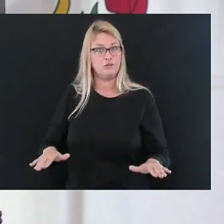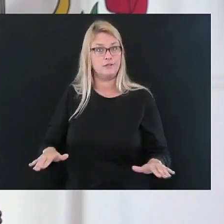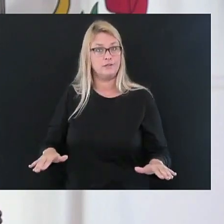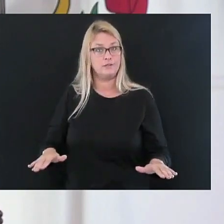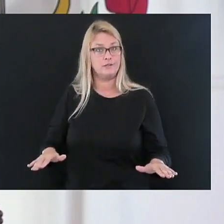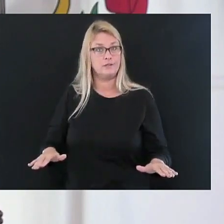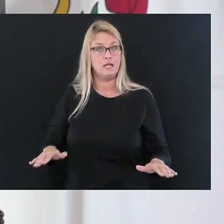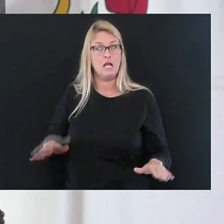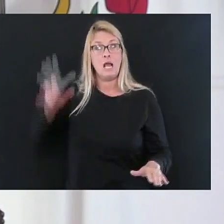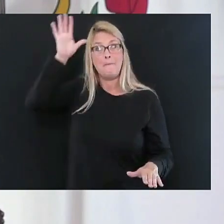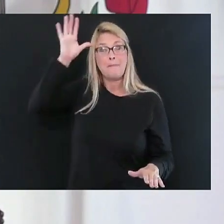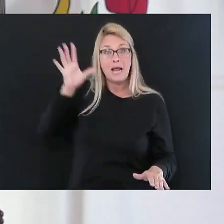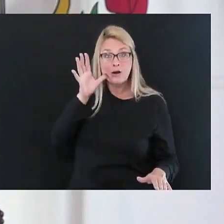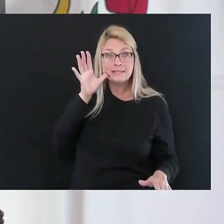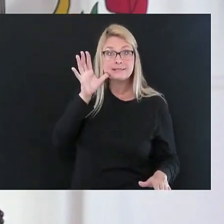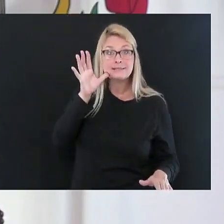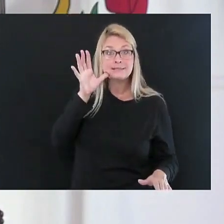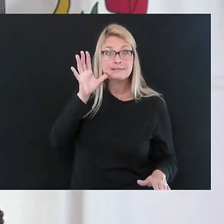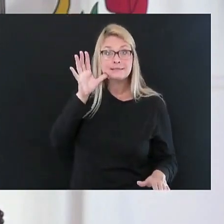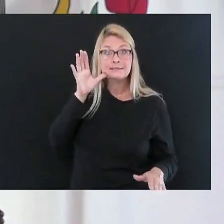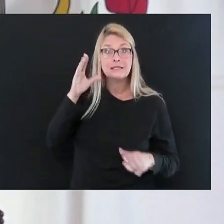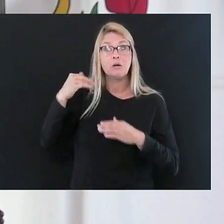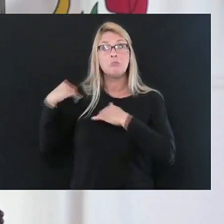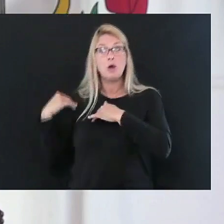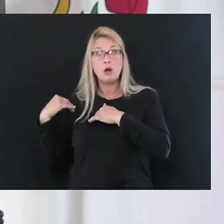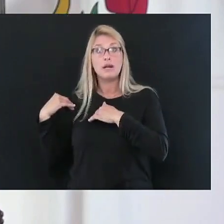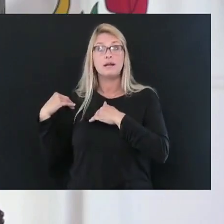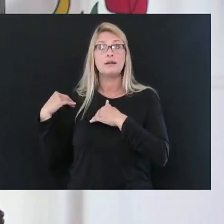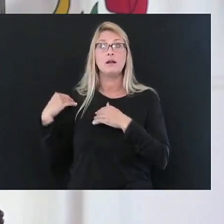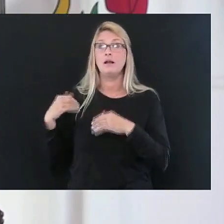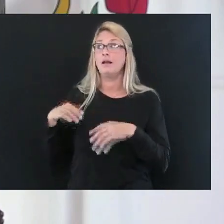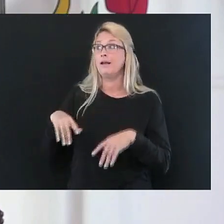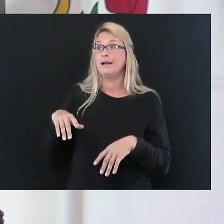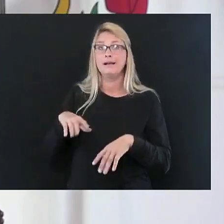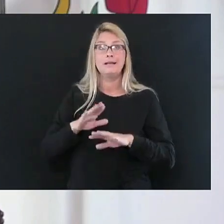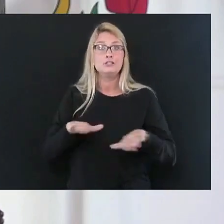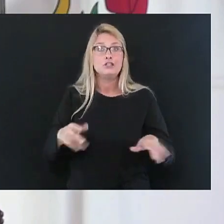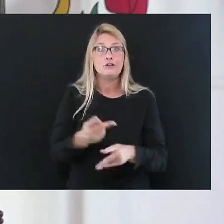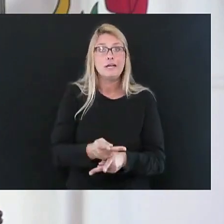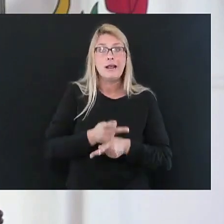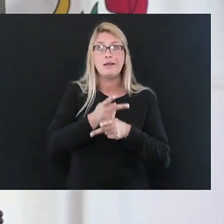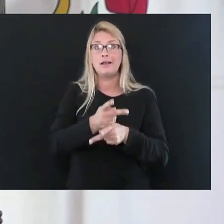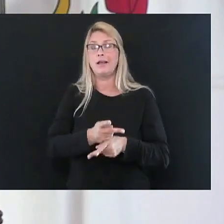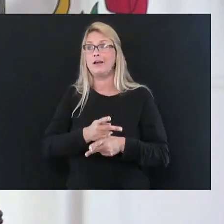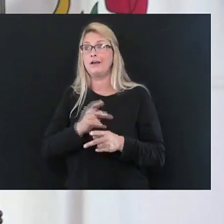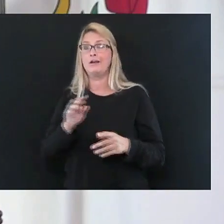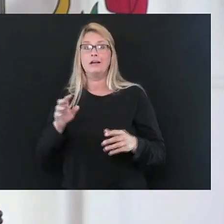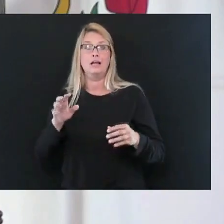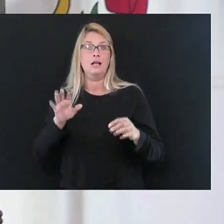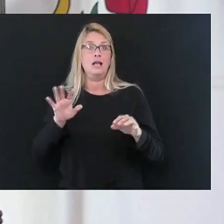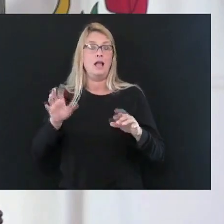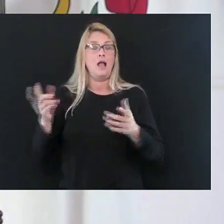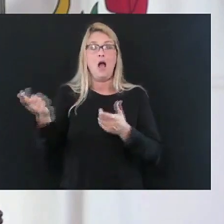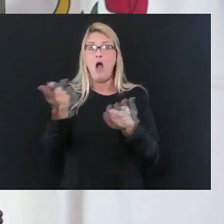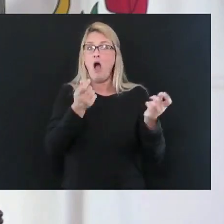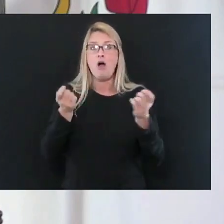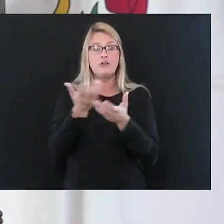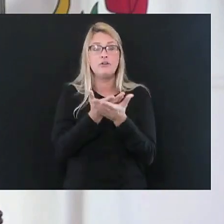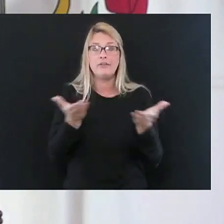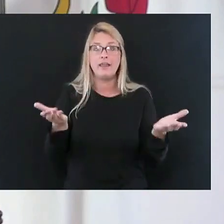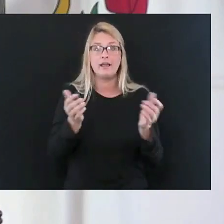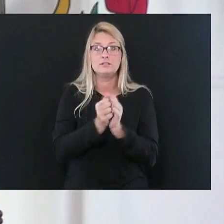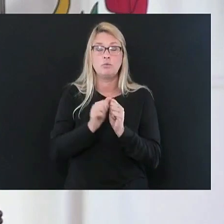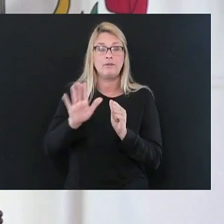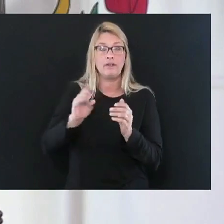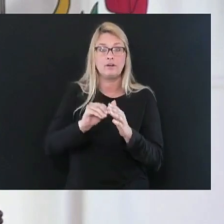on parents and the hardship with daycare and all the stuff with our special needs kids and all the stuff with